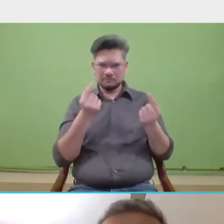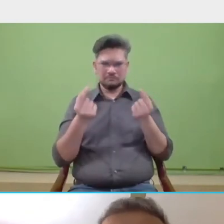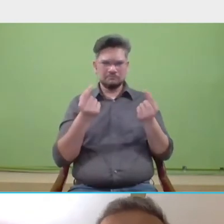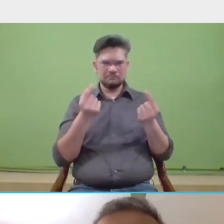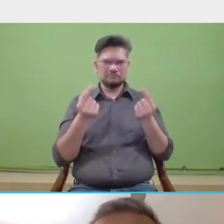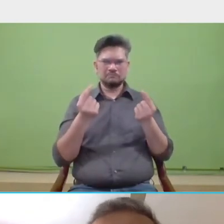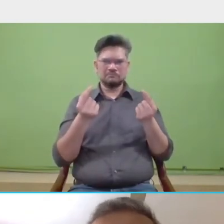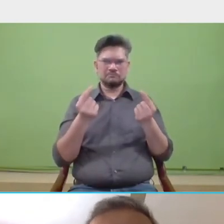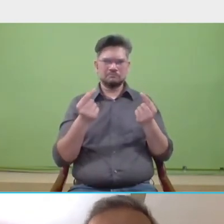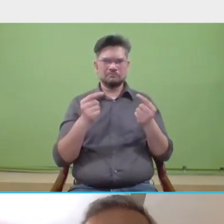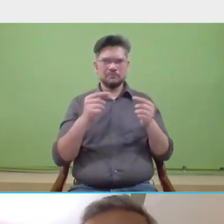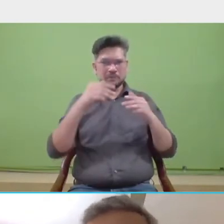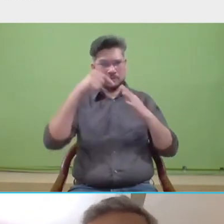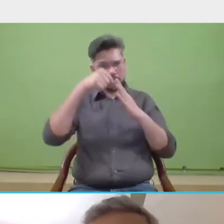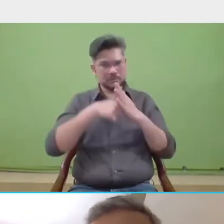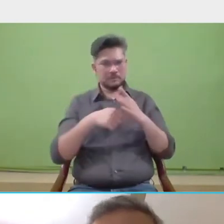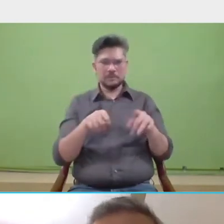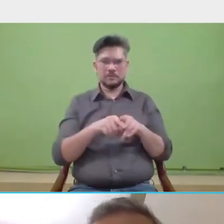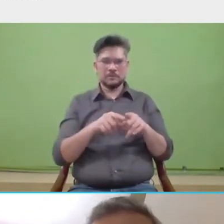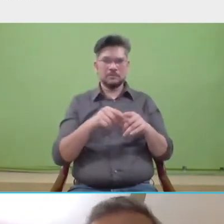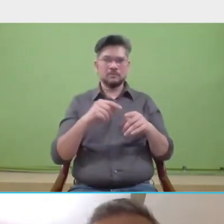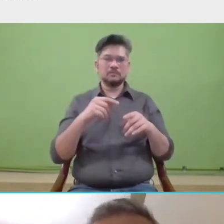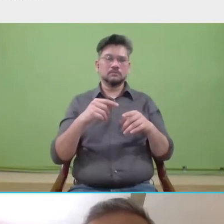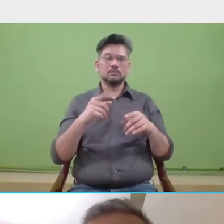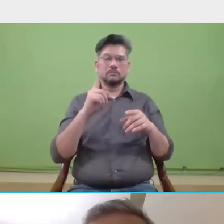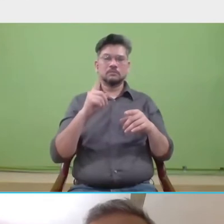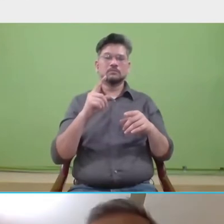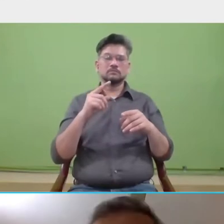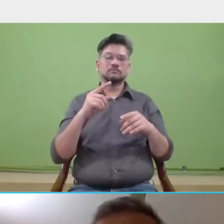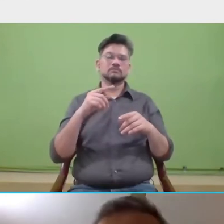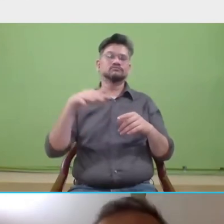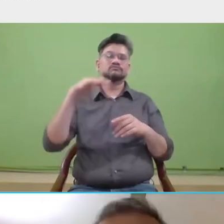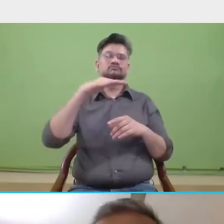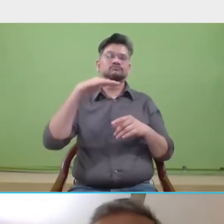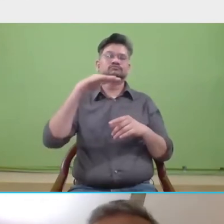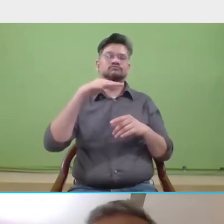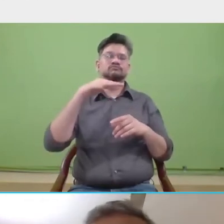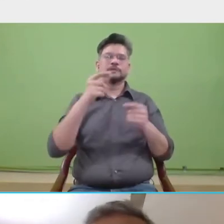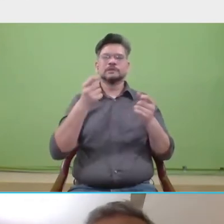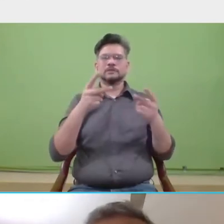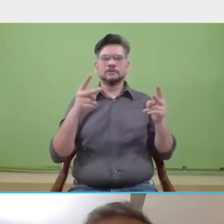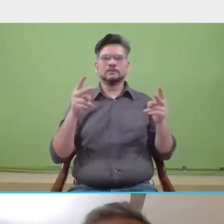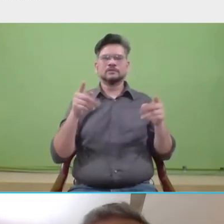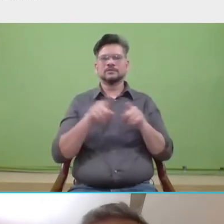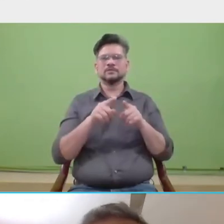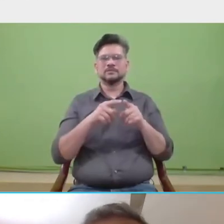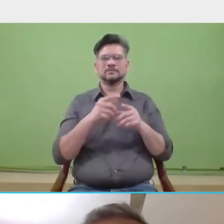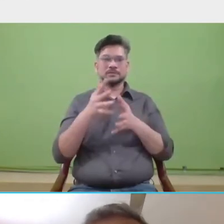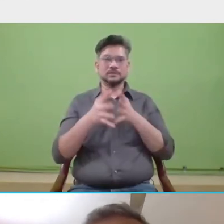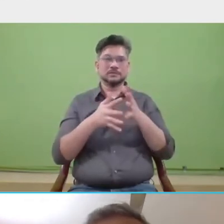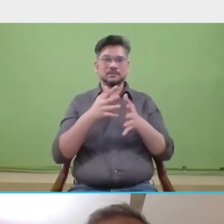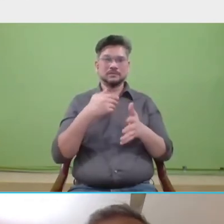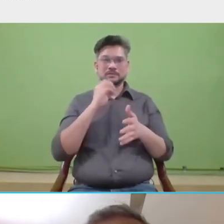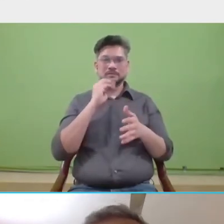the mumbai variety of isl is different from the kolkata variety or delhi variety or bangalore variety